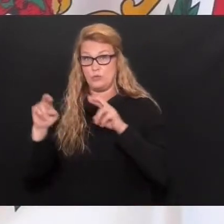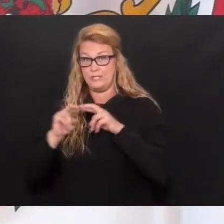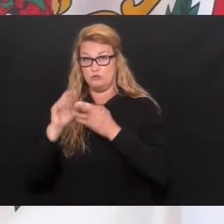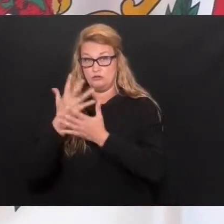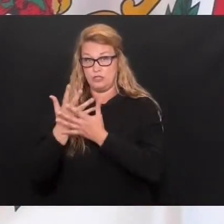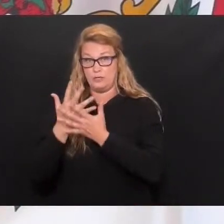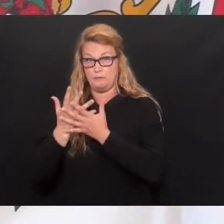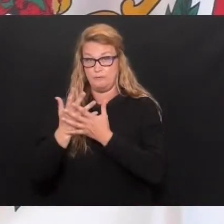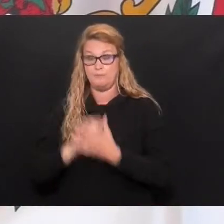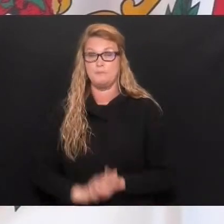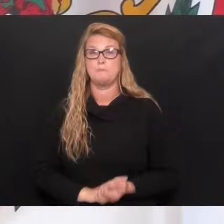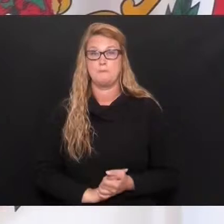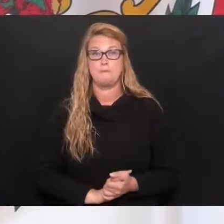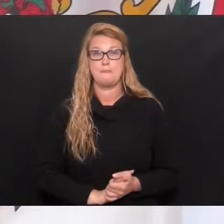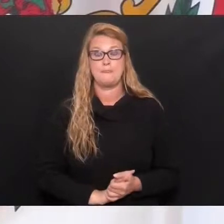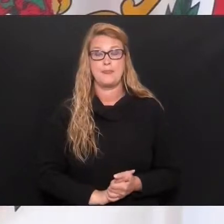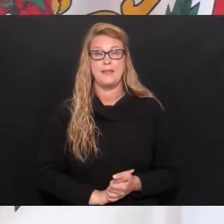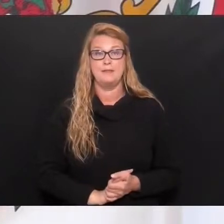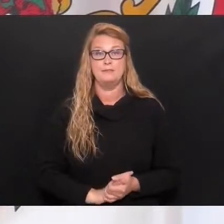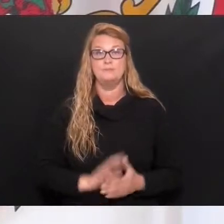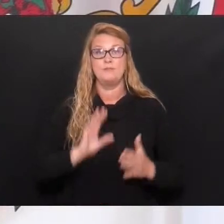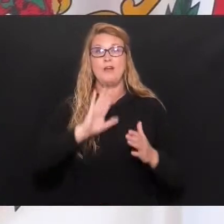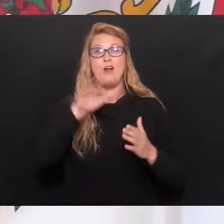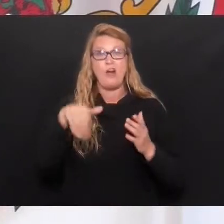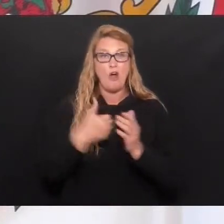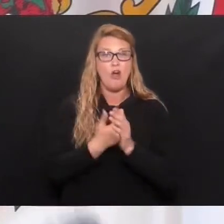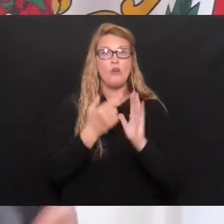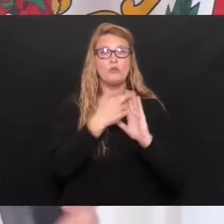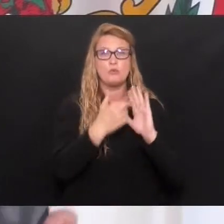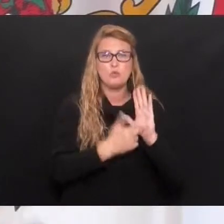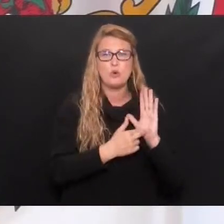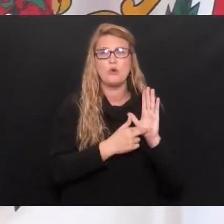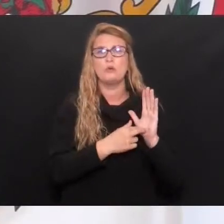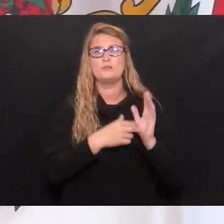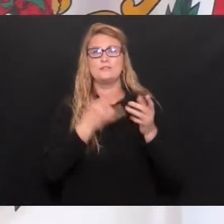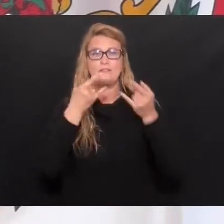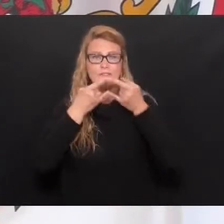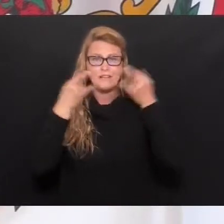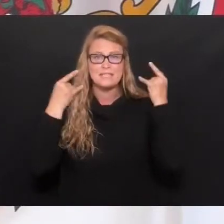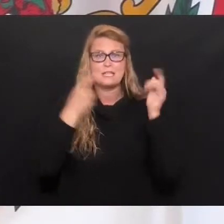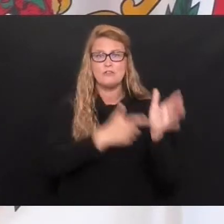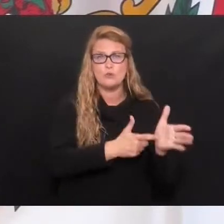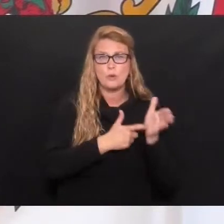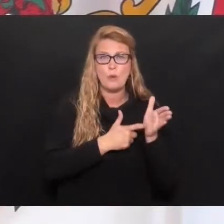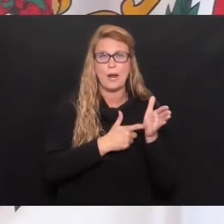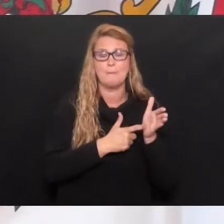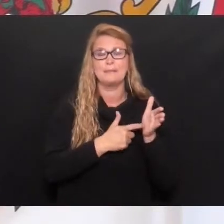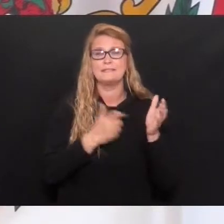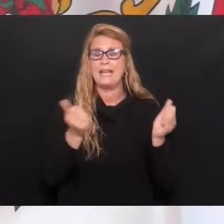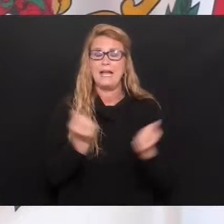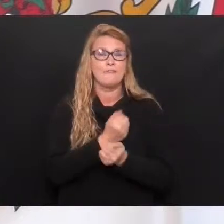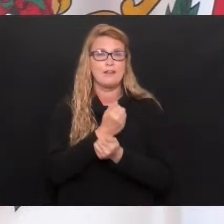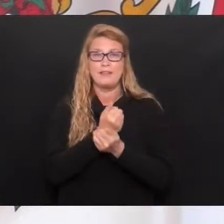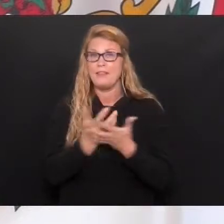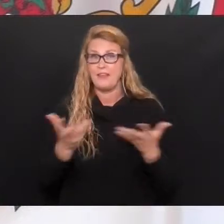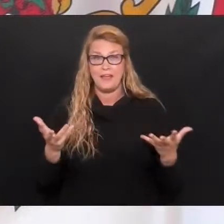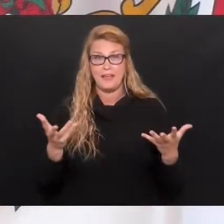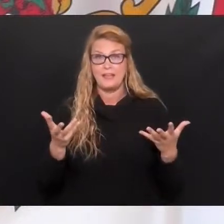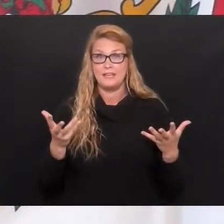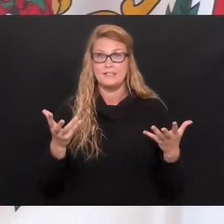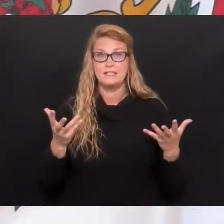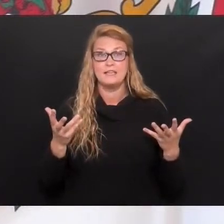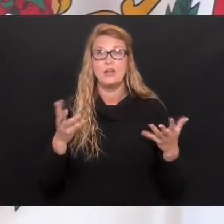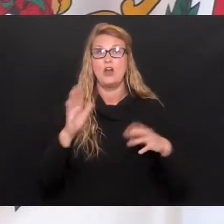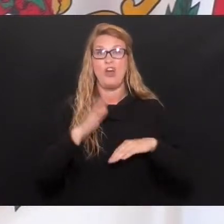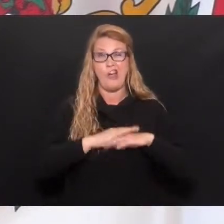Jail. All of our guidelines, all the face covering requirement, all that stays where it